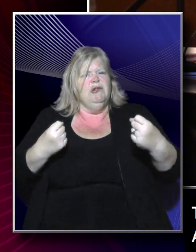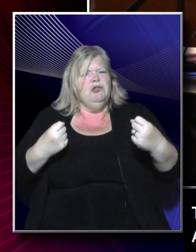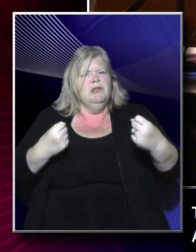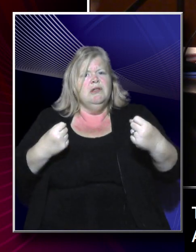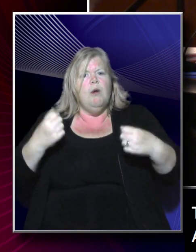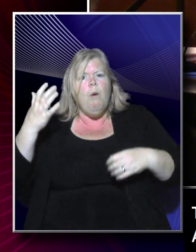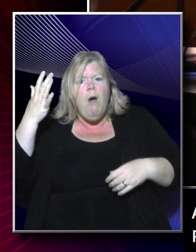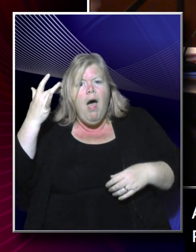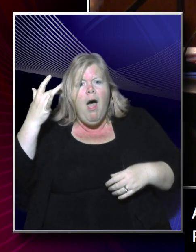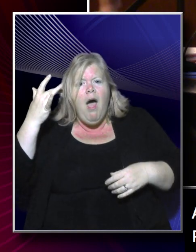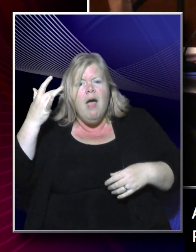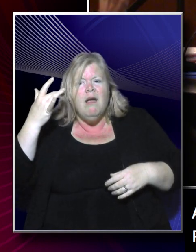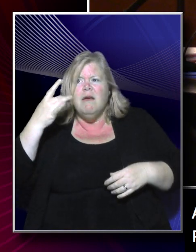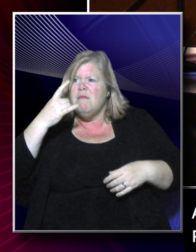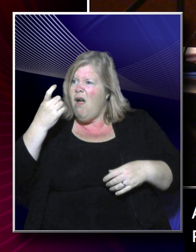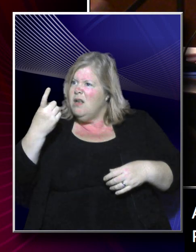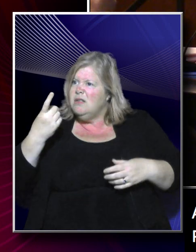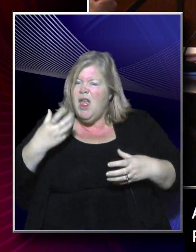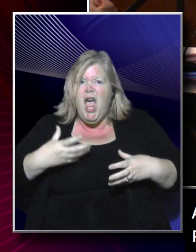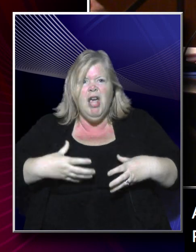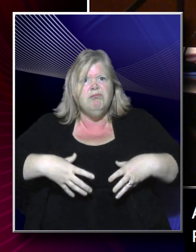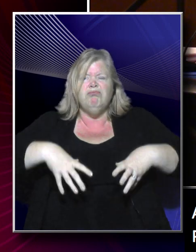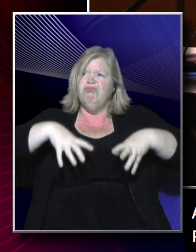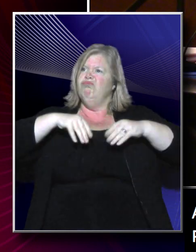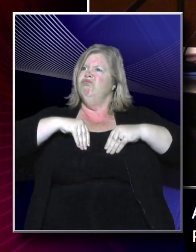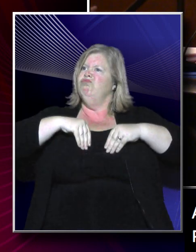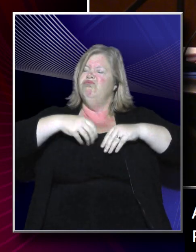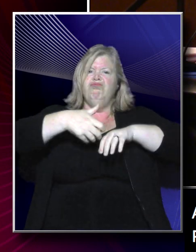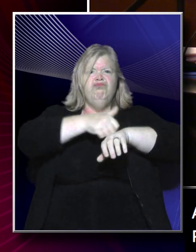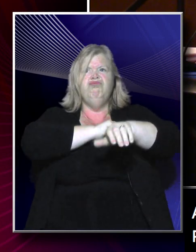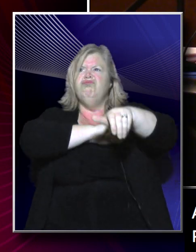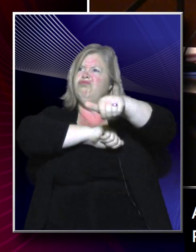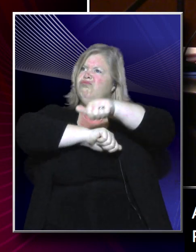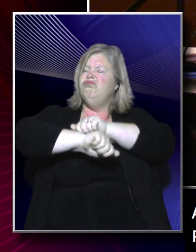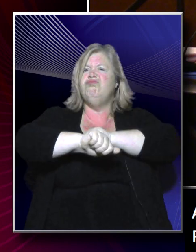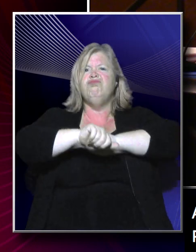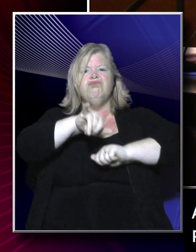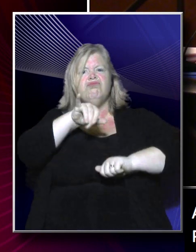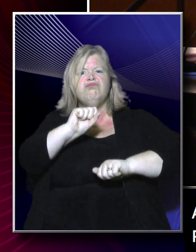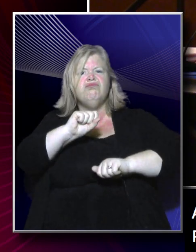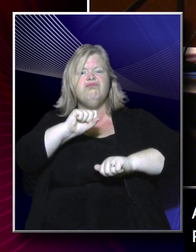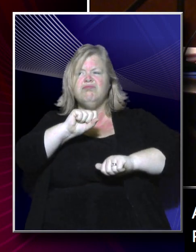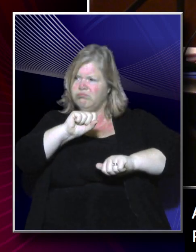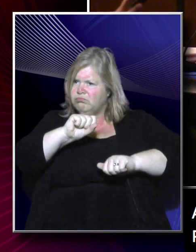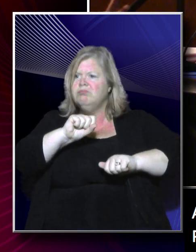really taking on the charge to become